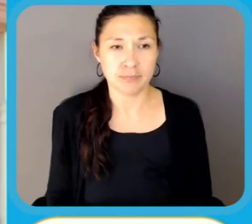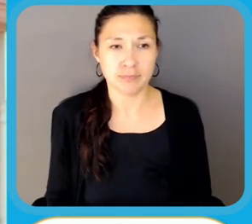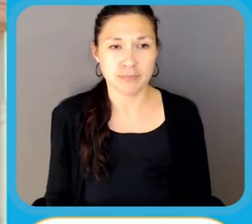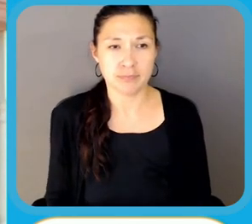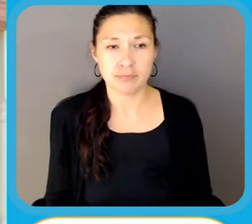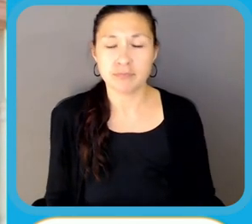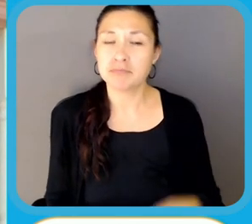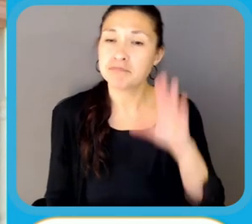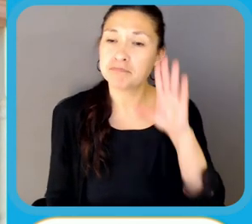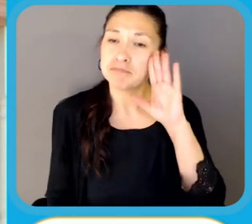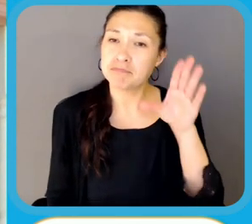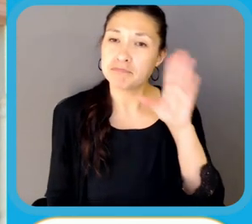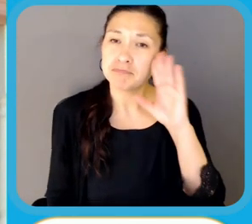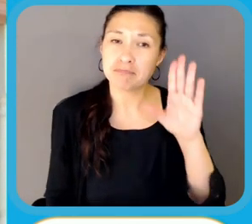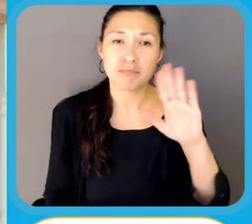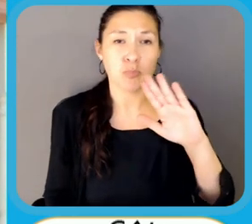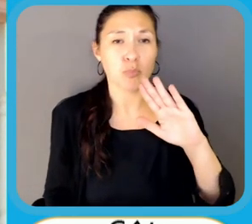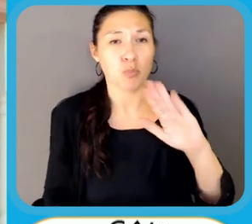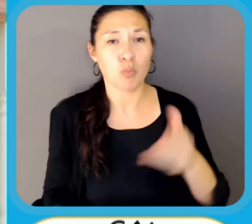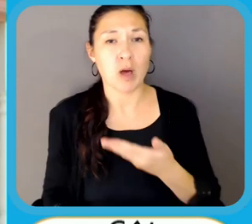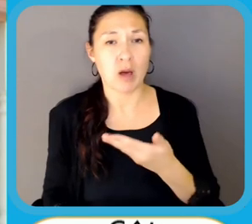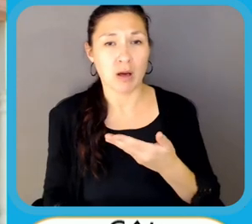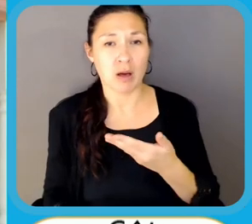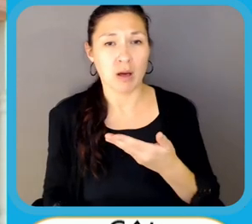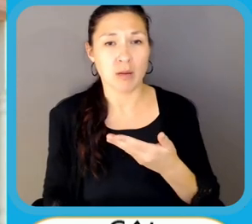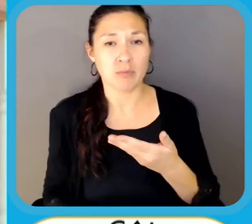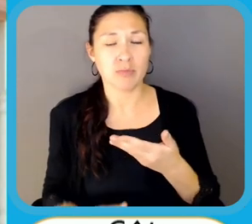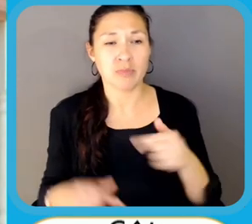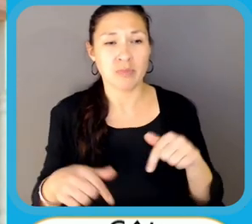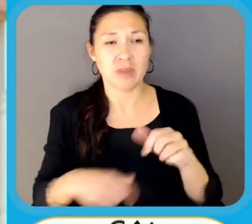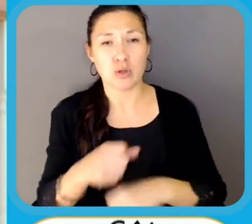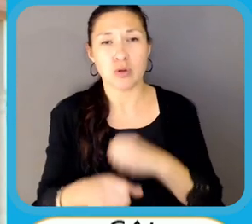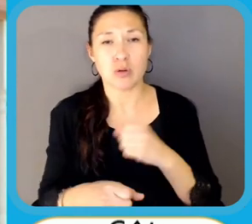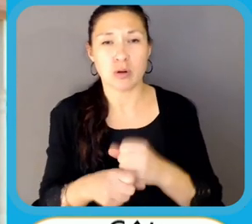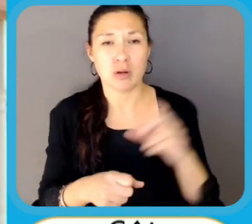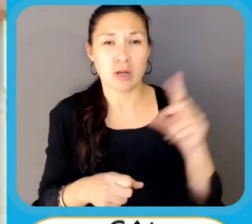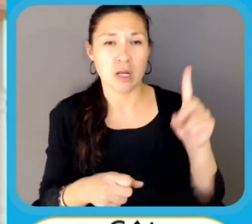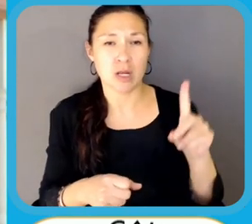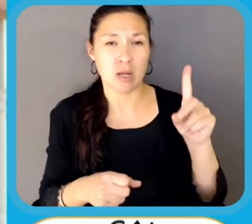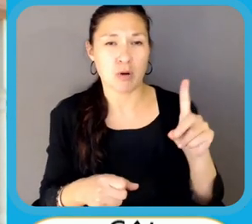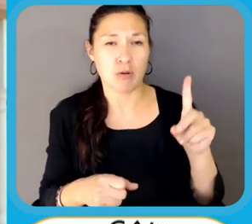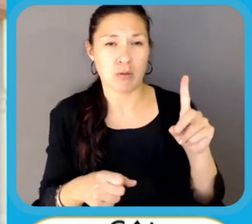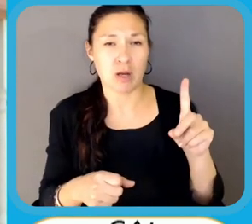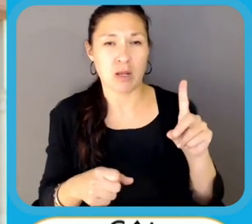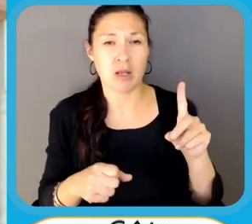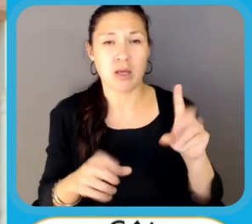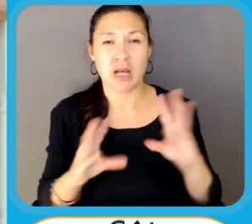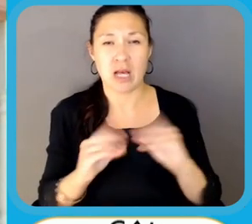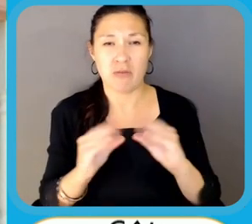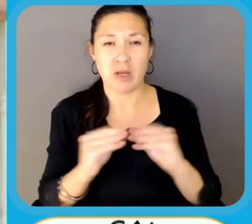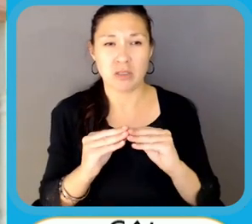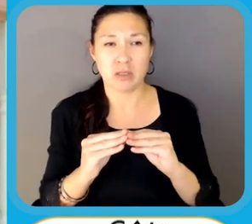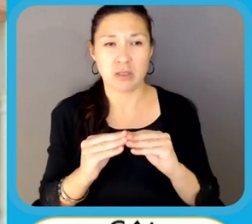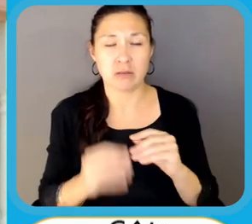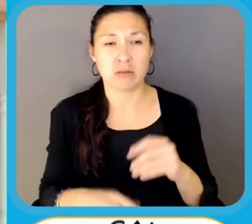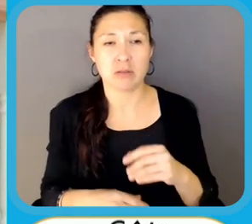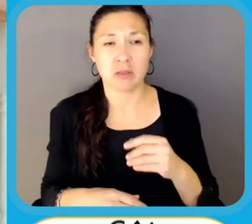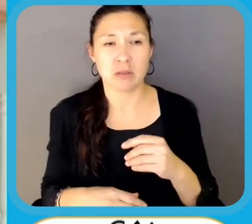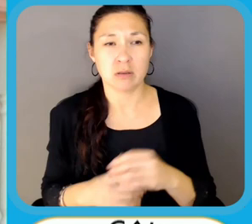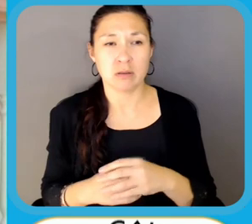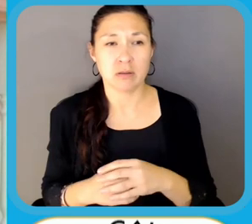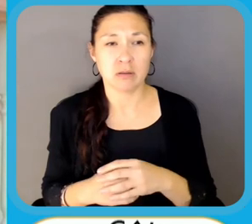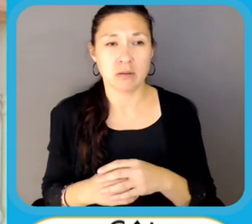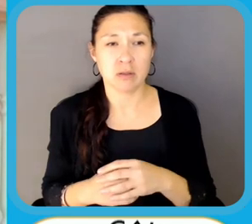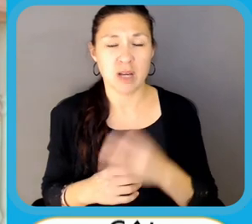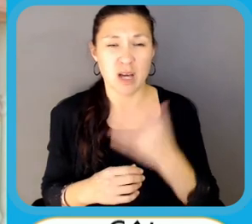I'd like to welcome everybody to this year's Democratic Convention. Unfortunately, there's no convention to welcome you